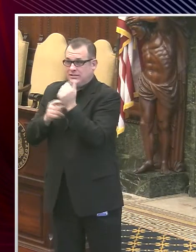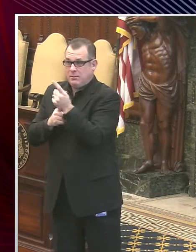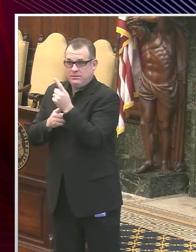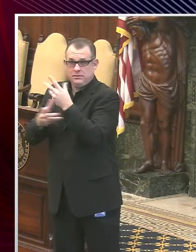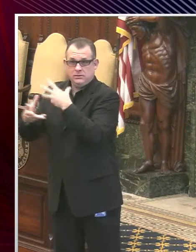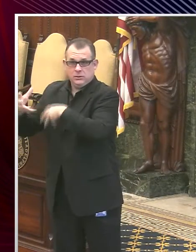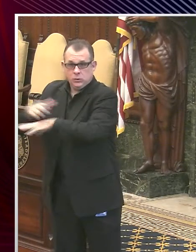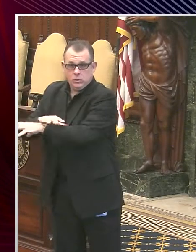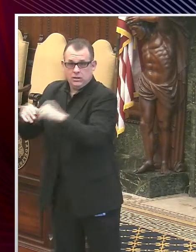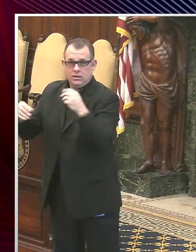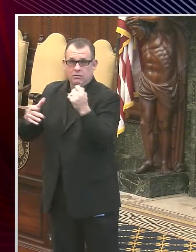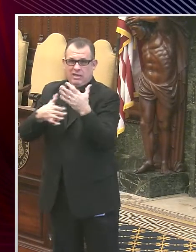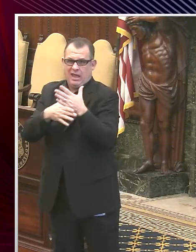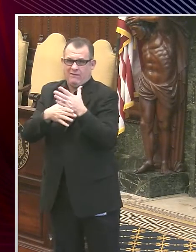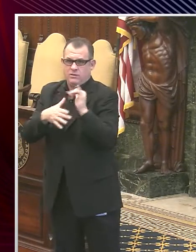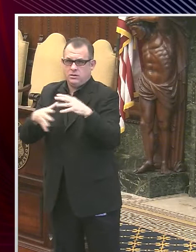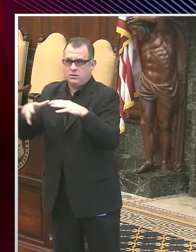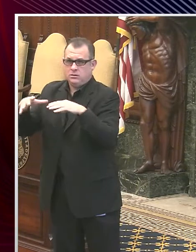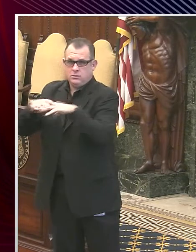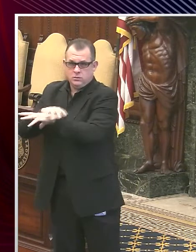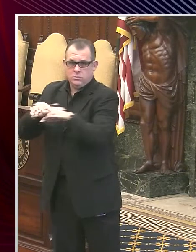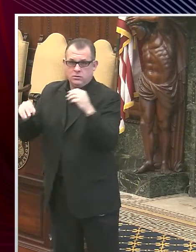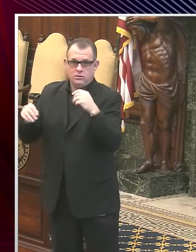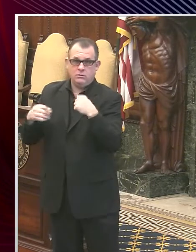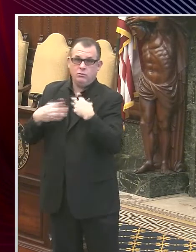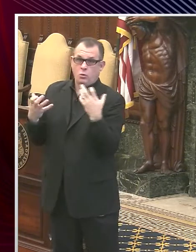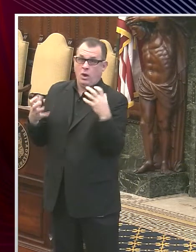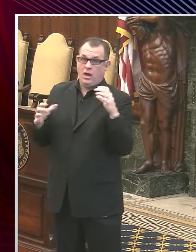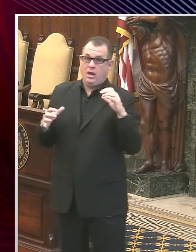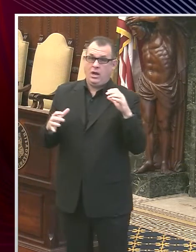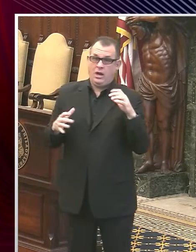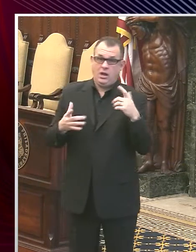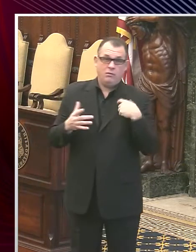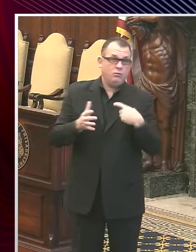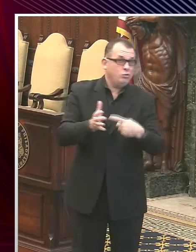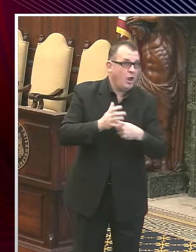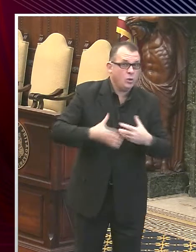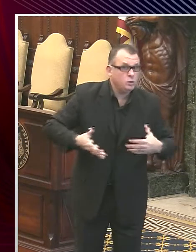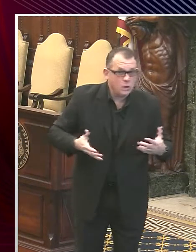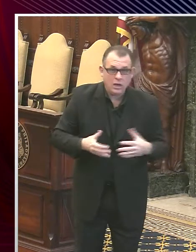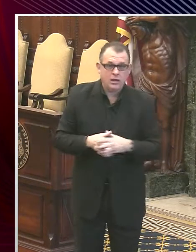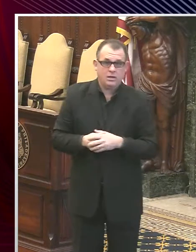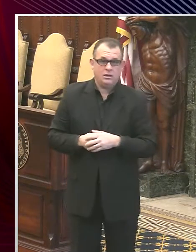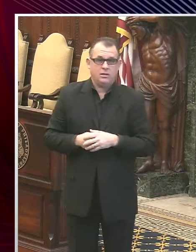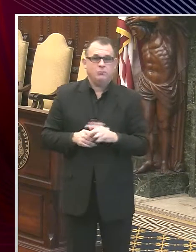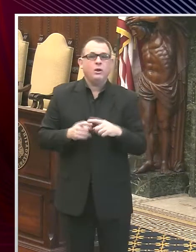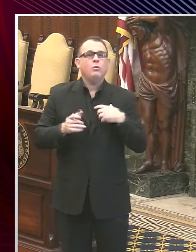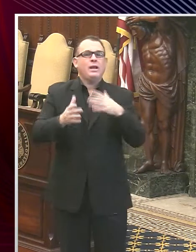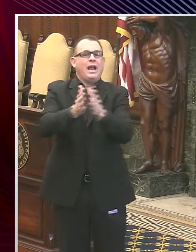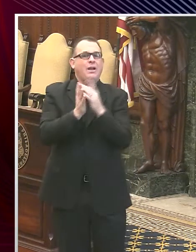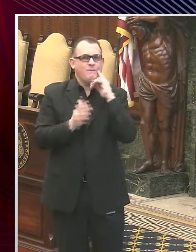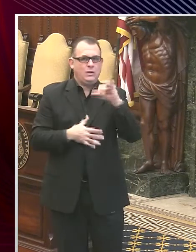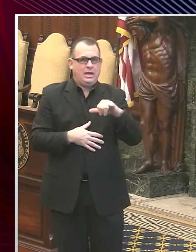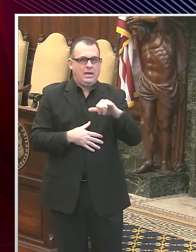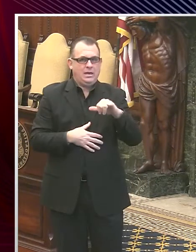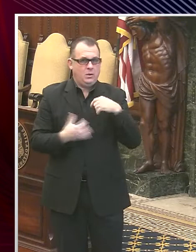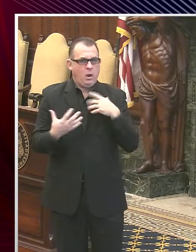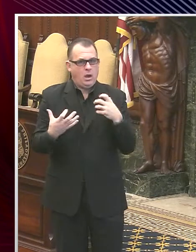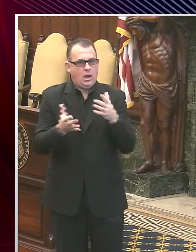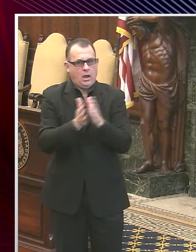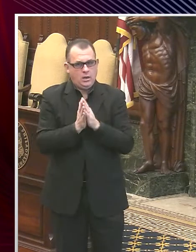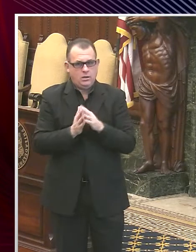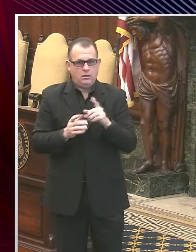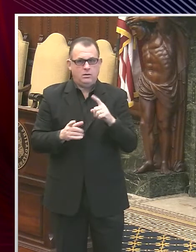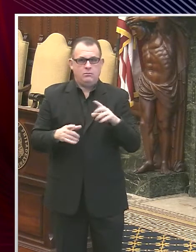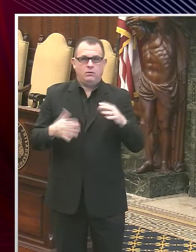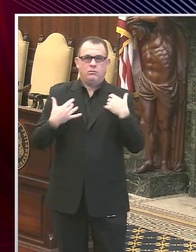10 minutes on average. Now, that's what we're asking restaurants, not requiring, but asking restaurants to do across the city. But